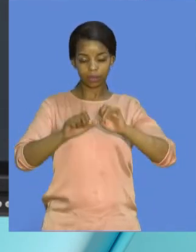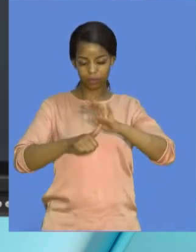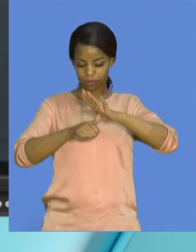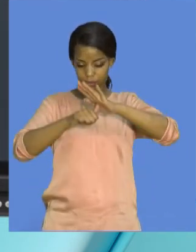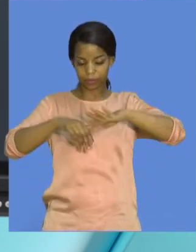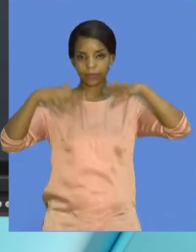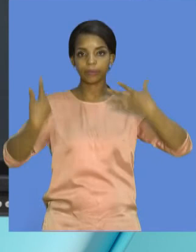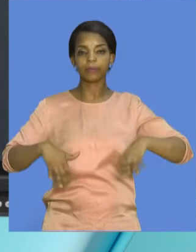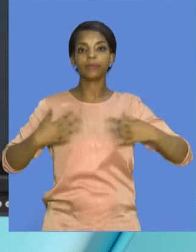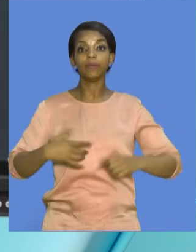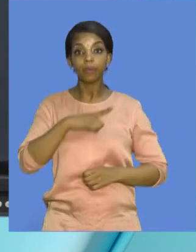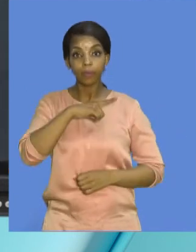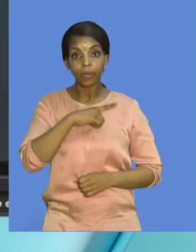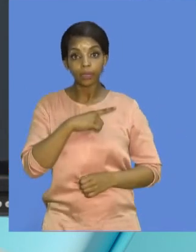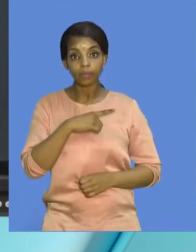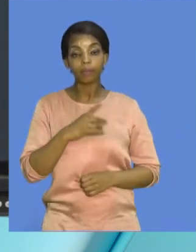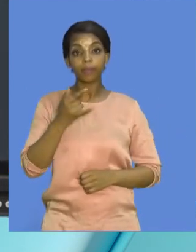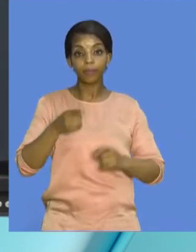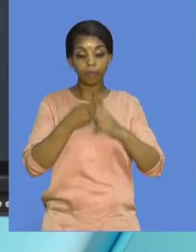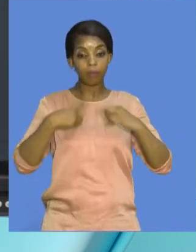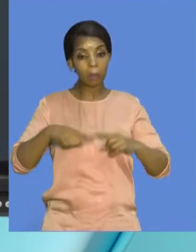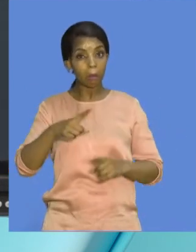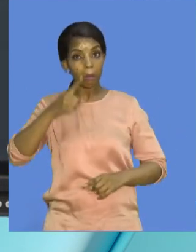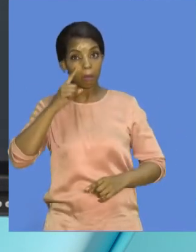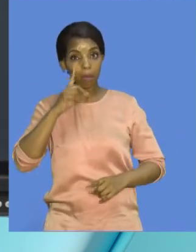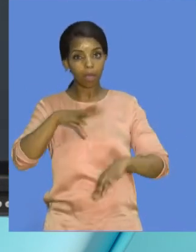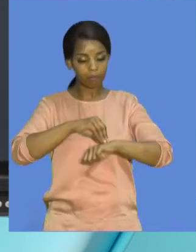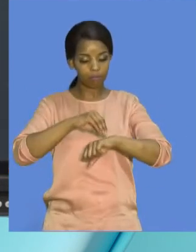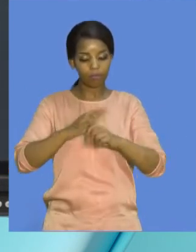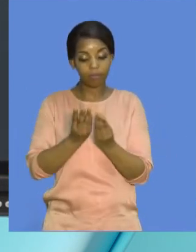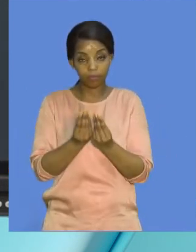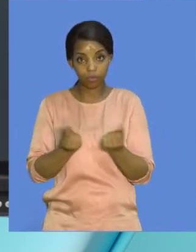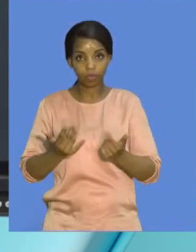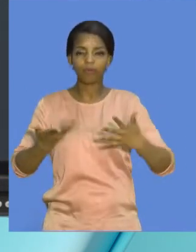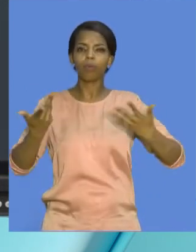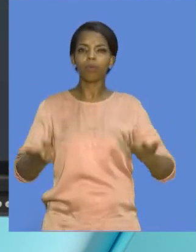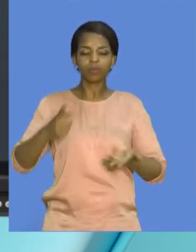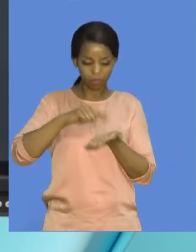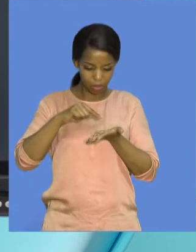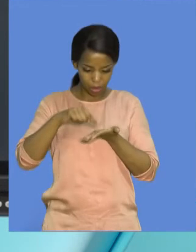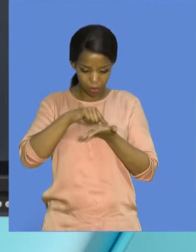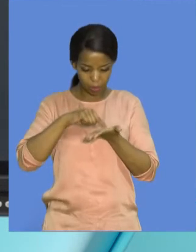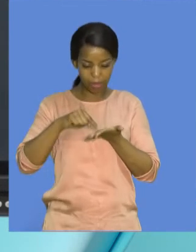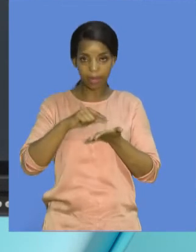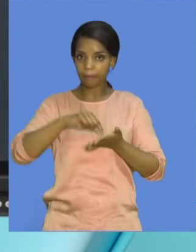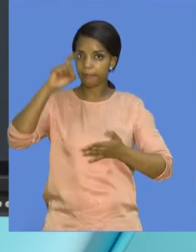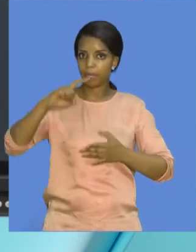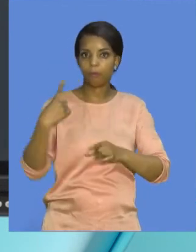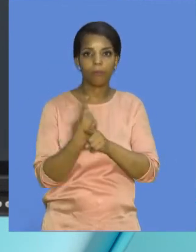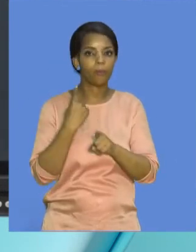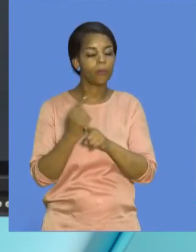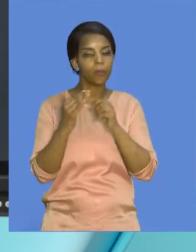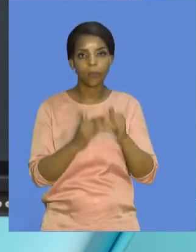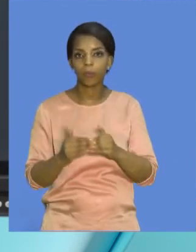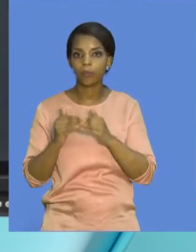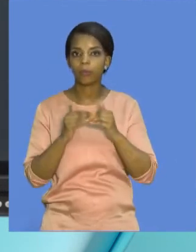critical component, because when we do problem solving or calculations, that is, we need to pay careful attention to the SI unit. So